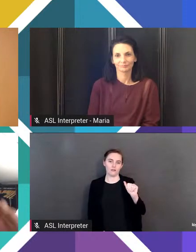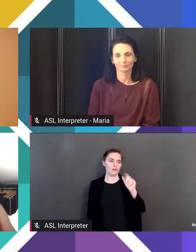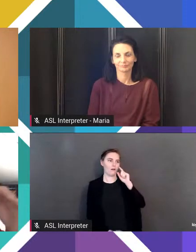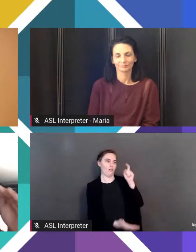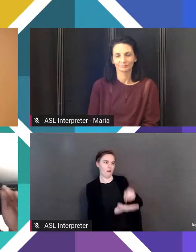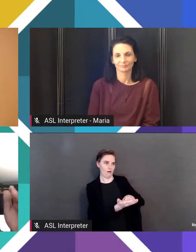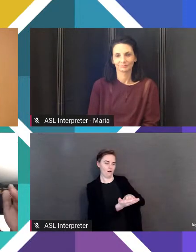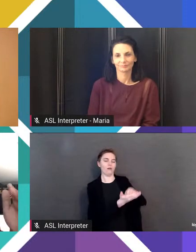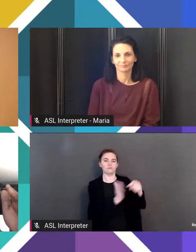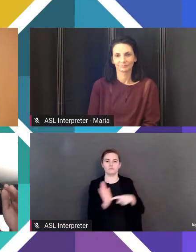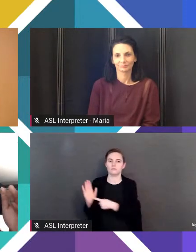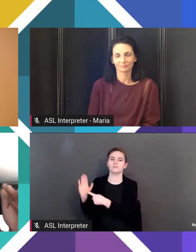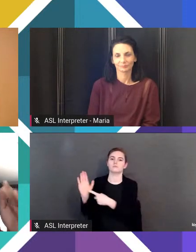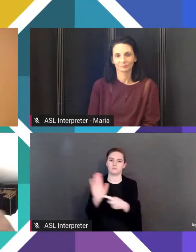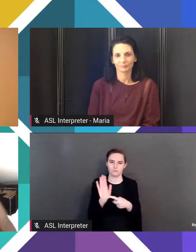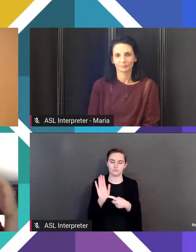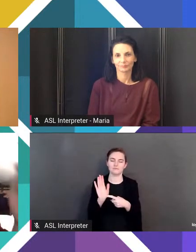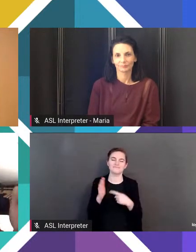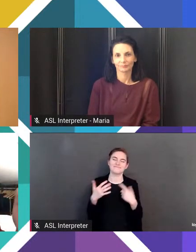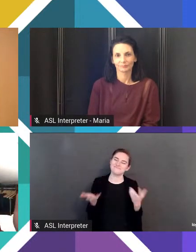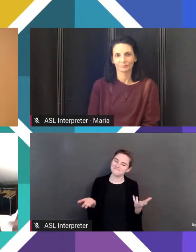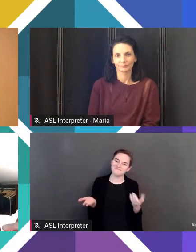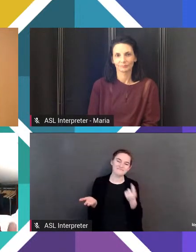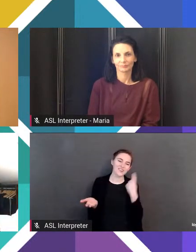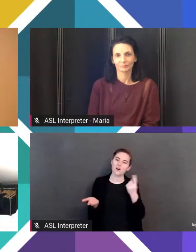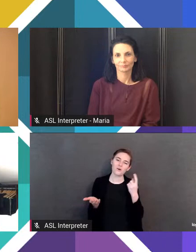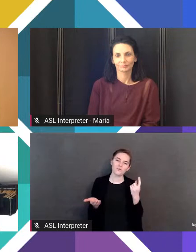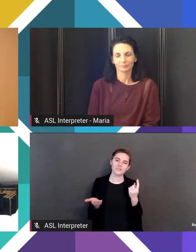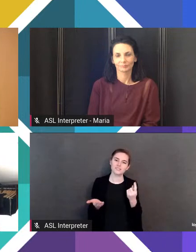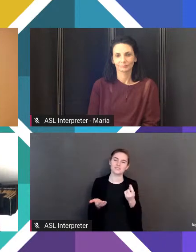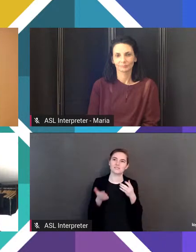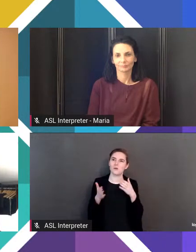So there's always going to be a way to like capitalize on it, but